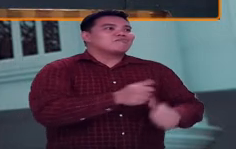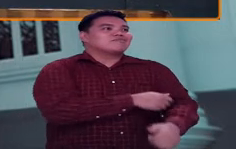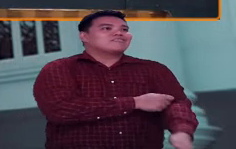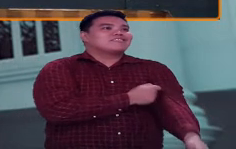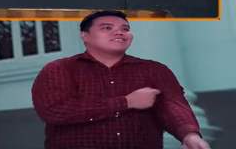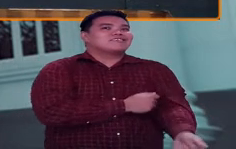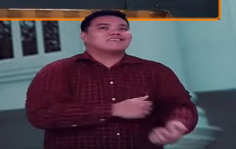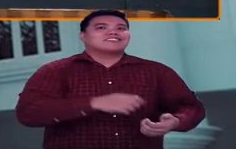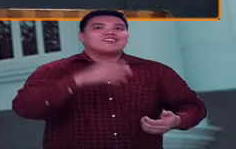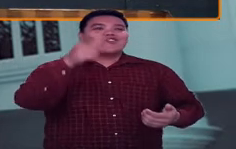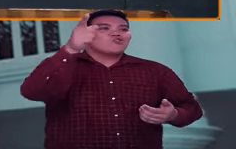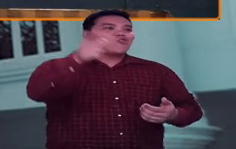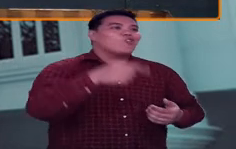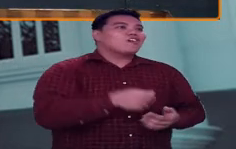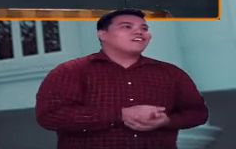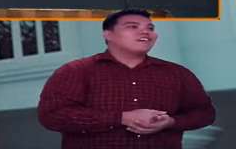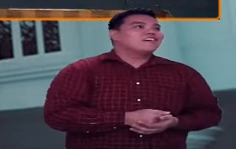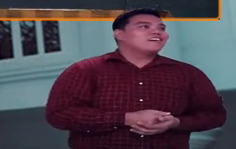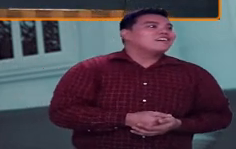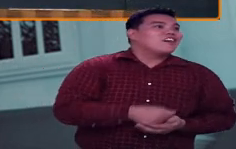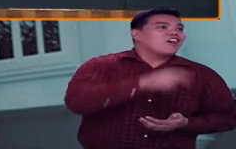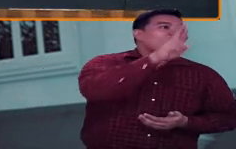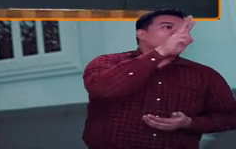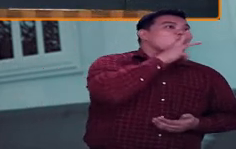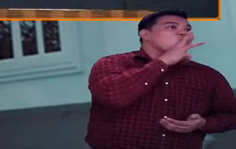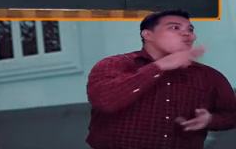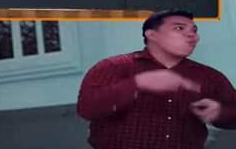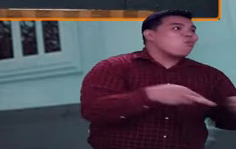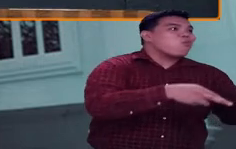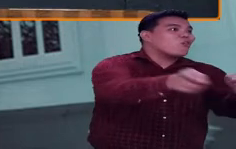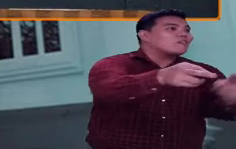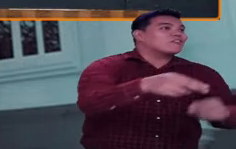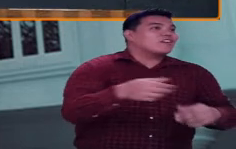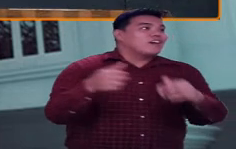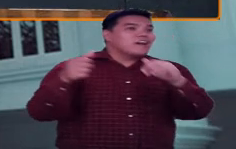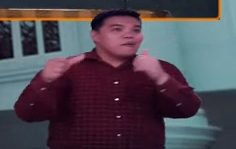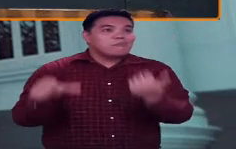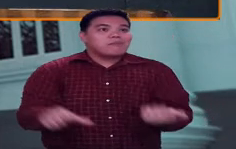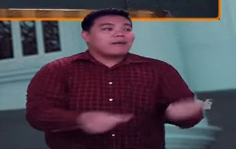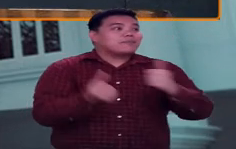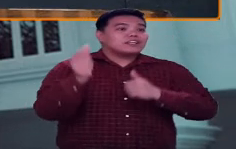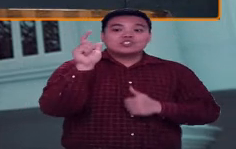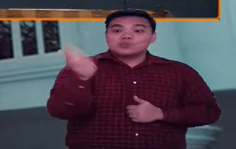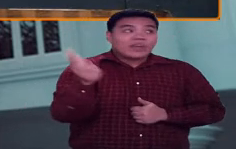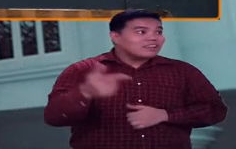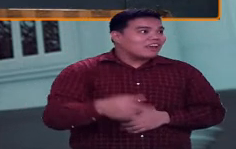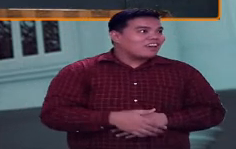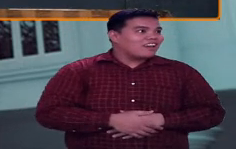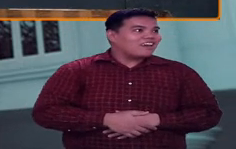next slide. And so I was in the river baptizing 20 new believers.